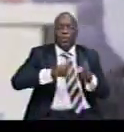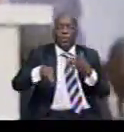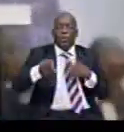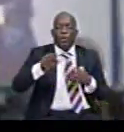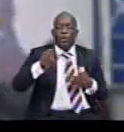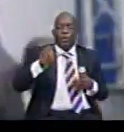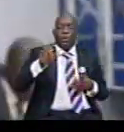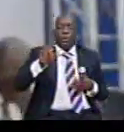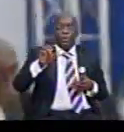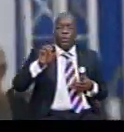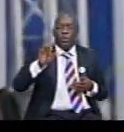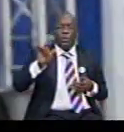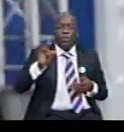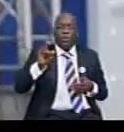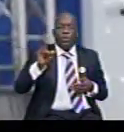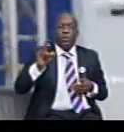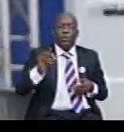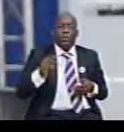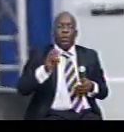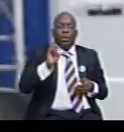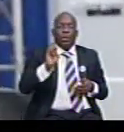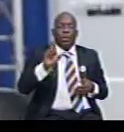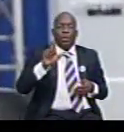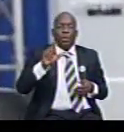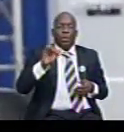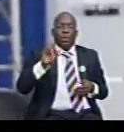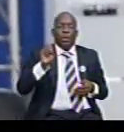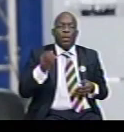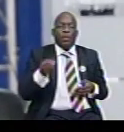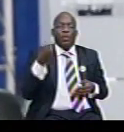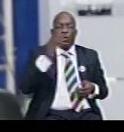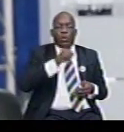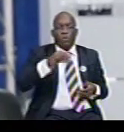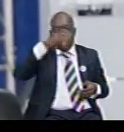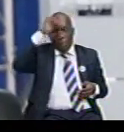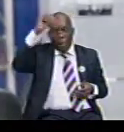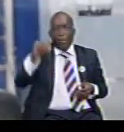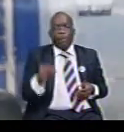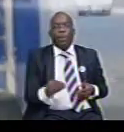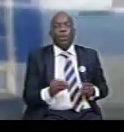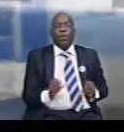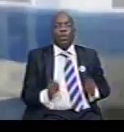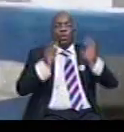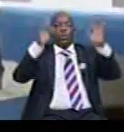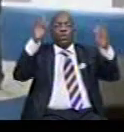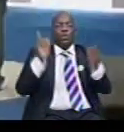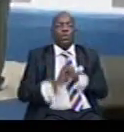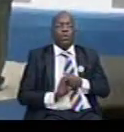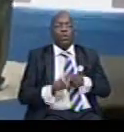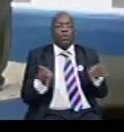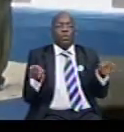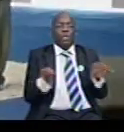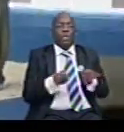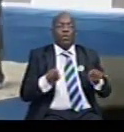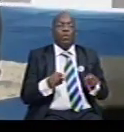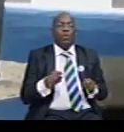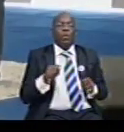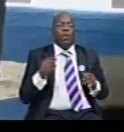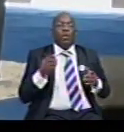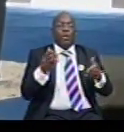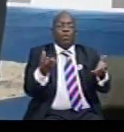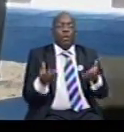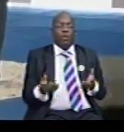Elias was a man subject to like passions as we are. And he prayed